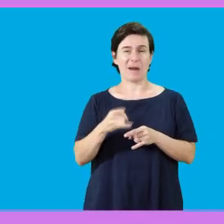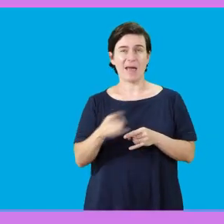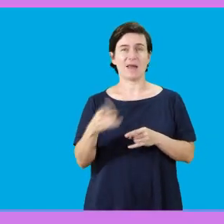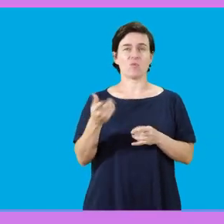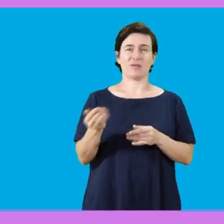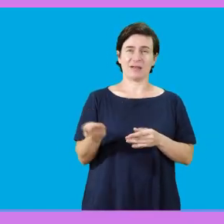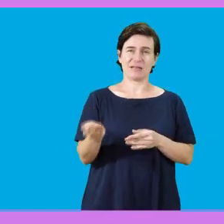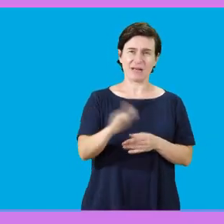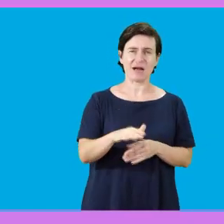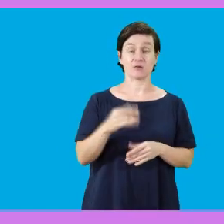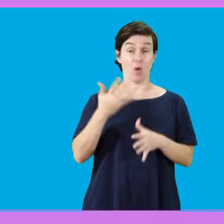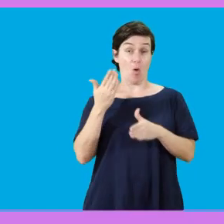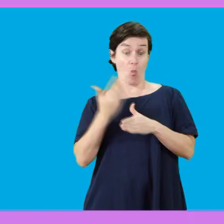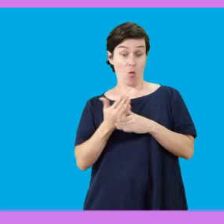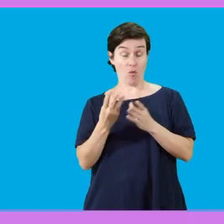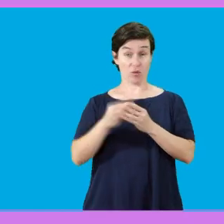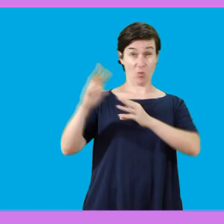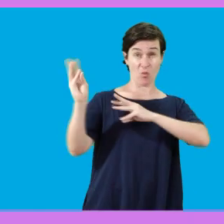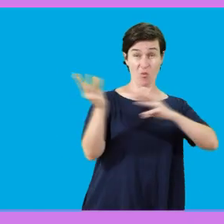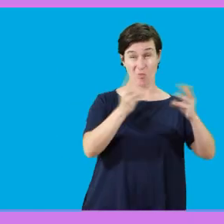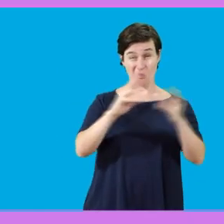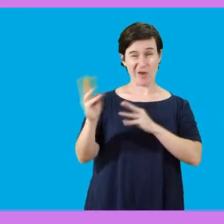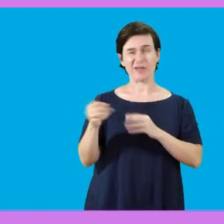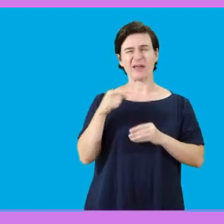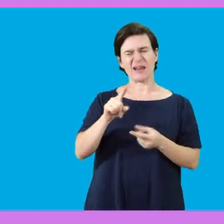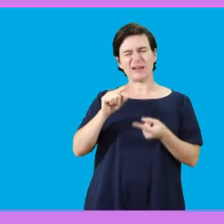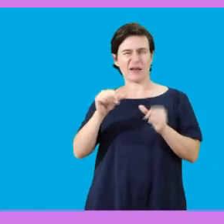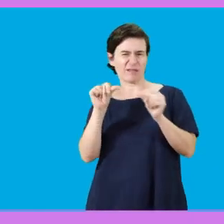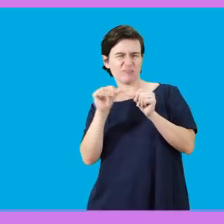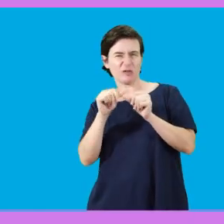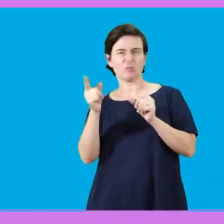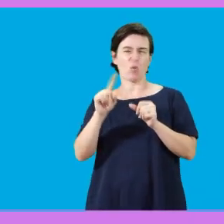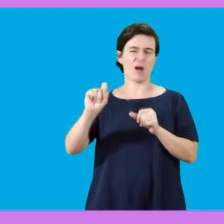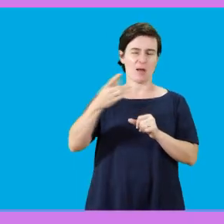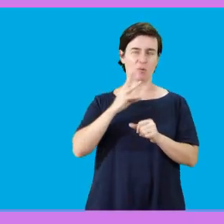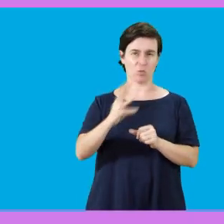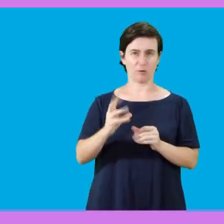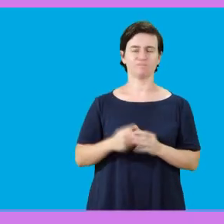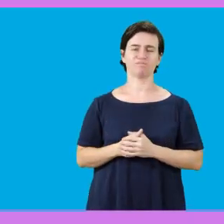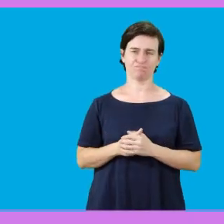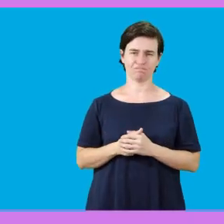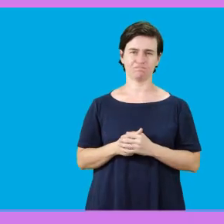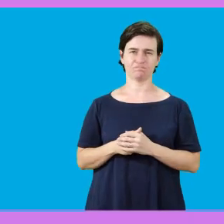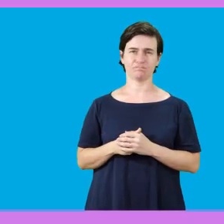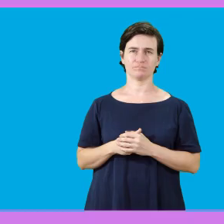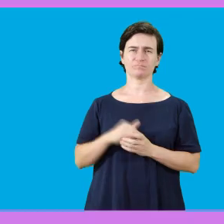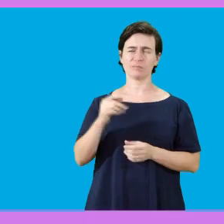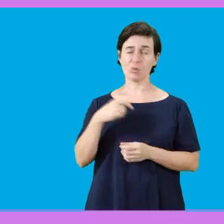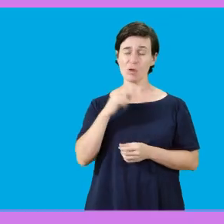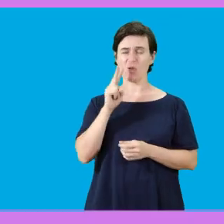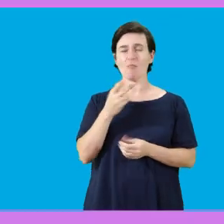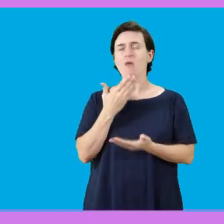predictions, and also identify events and outcomes. The conceptual map that we're going to look at